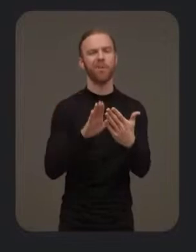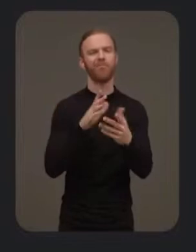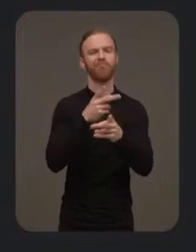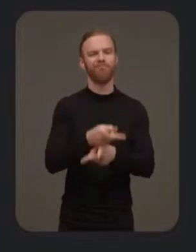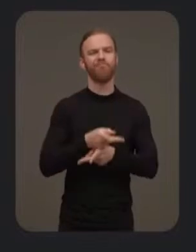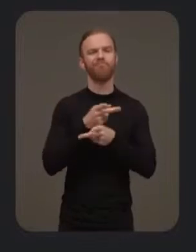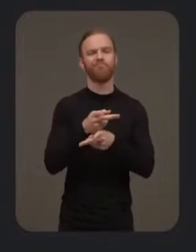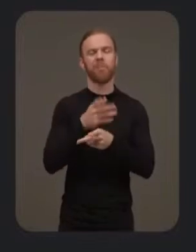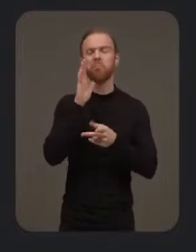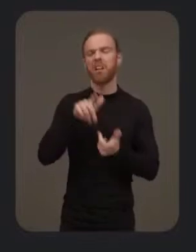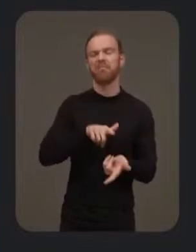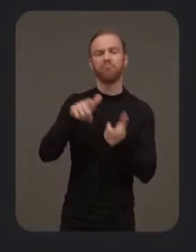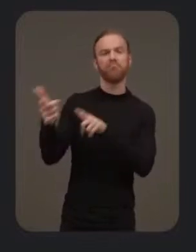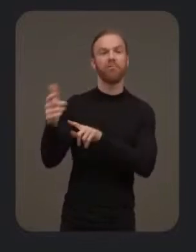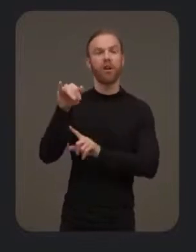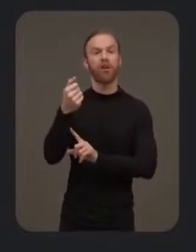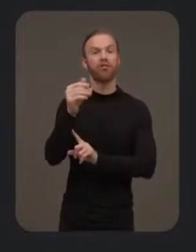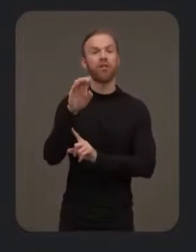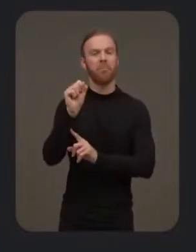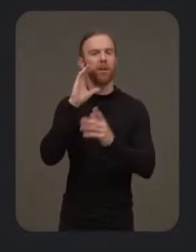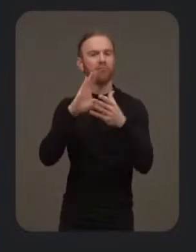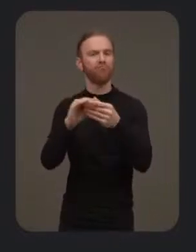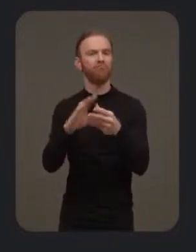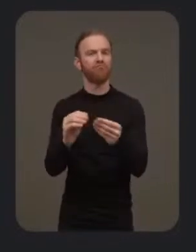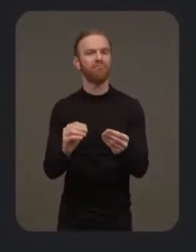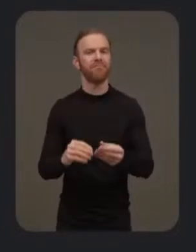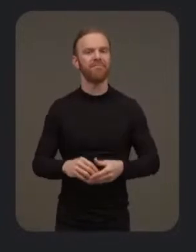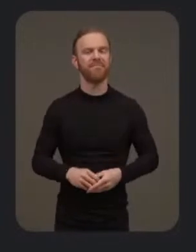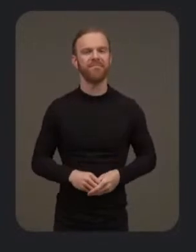let me hand it over to James to share more. Thanks.